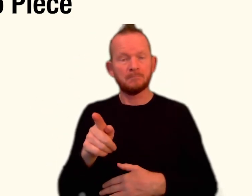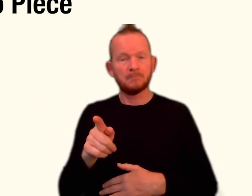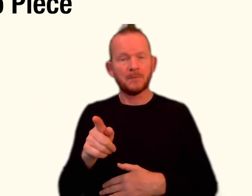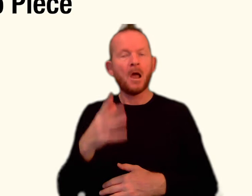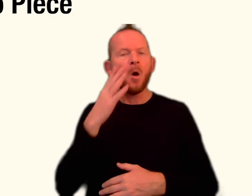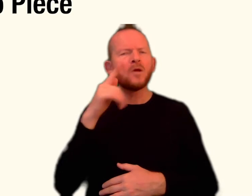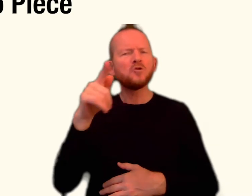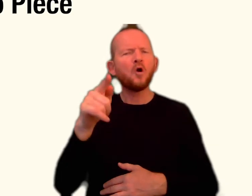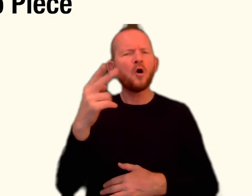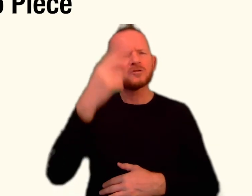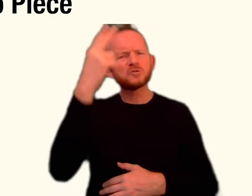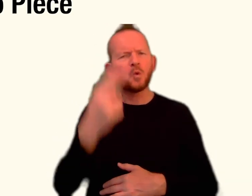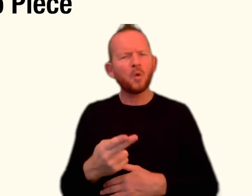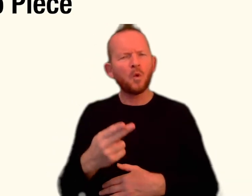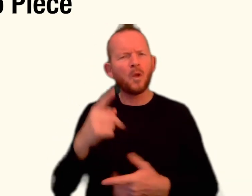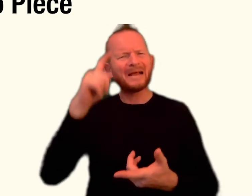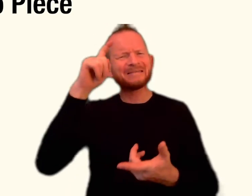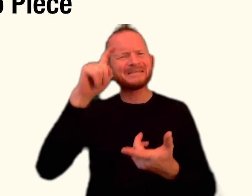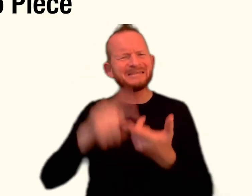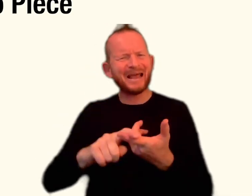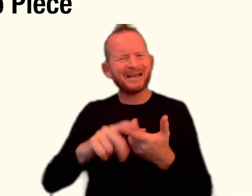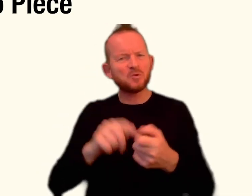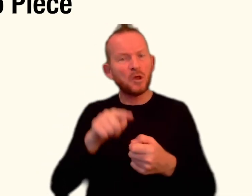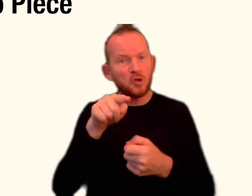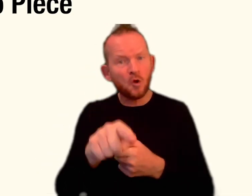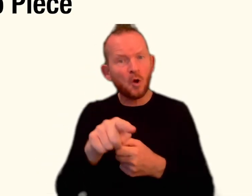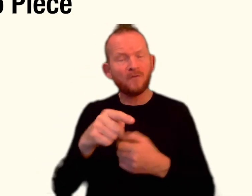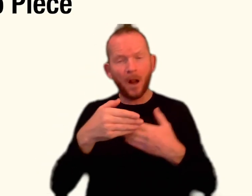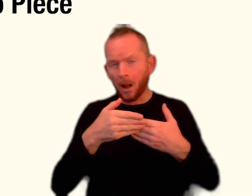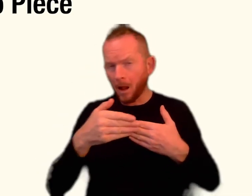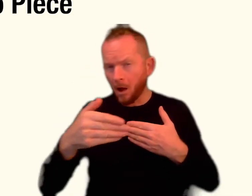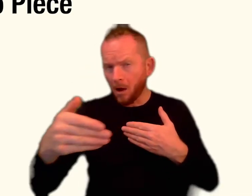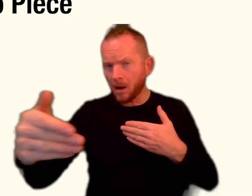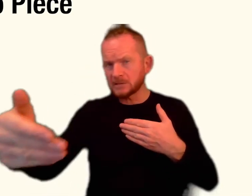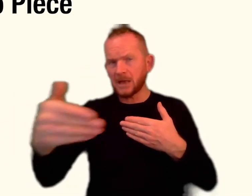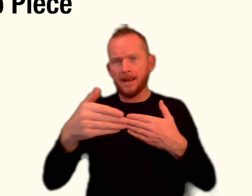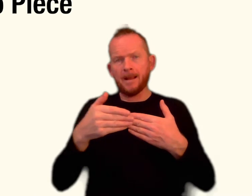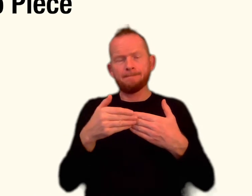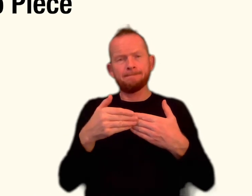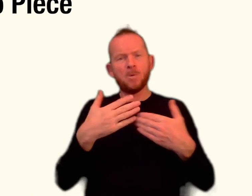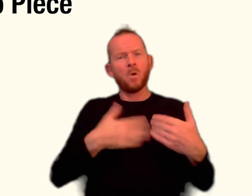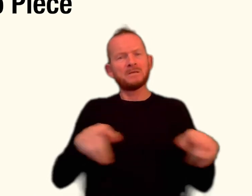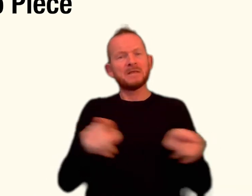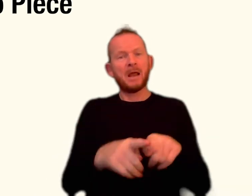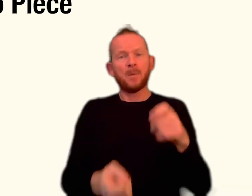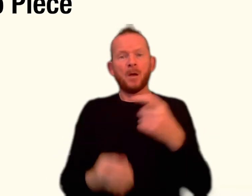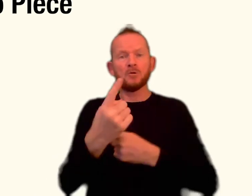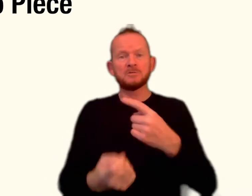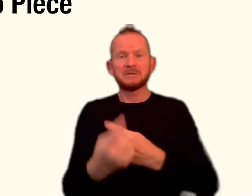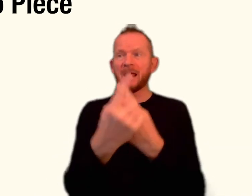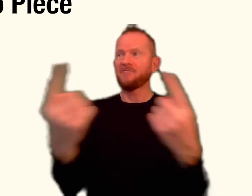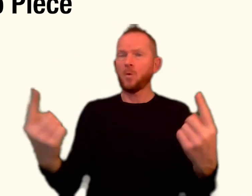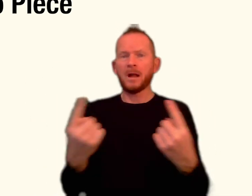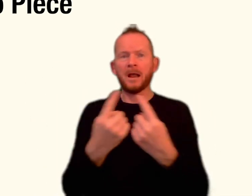really sticks with you for a very long time that you want to be able to have the same opportunities as everyone else, but you